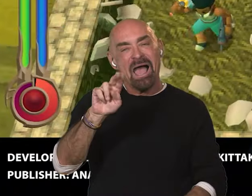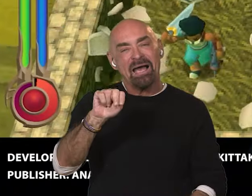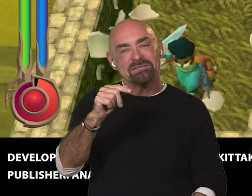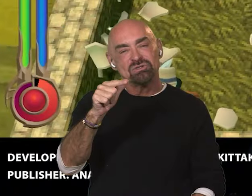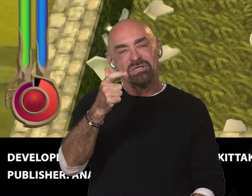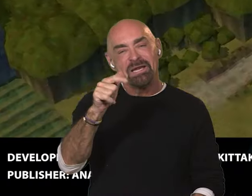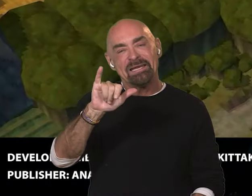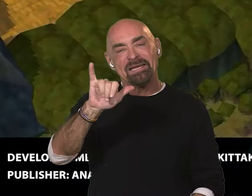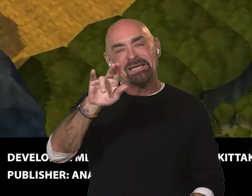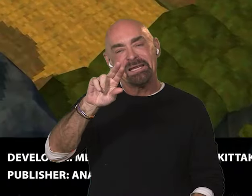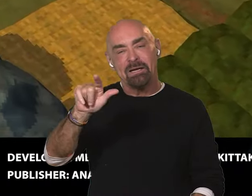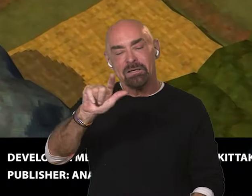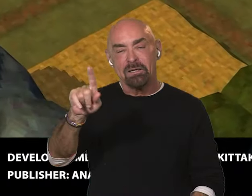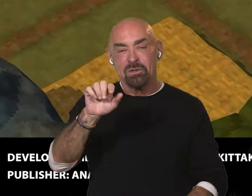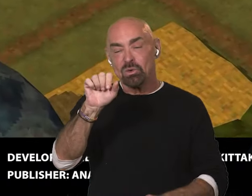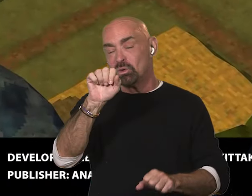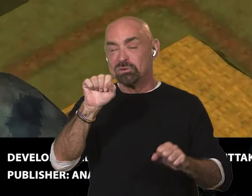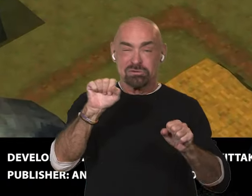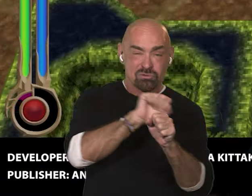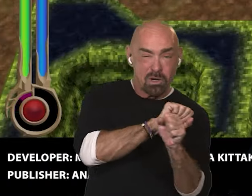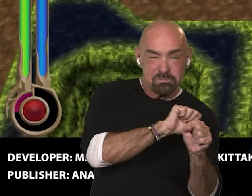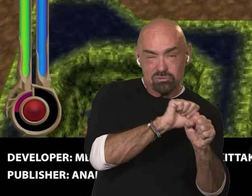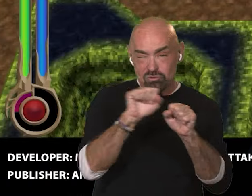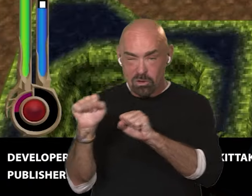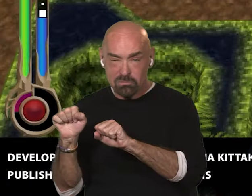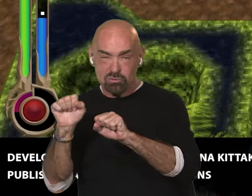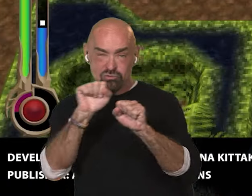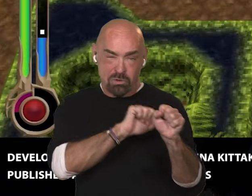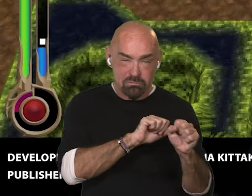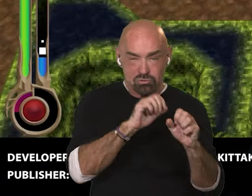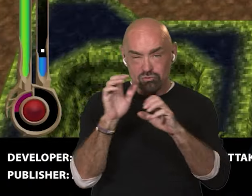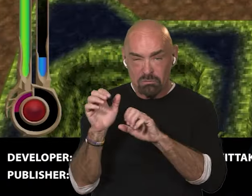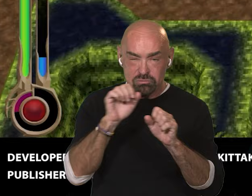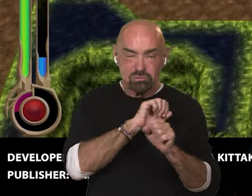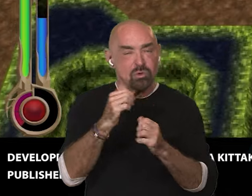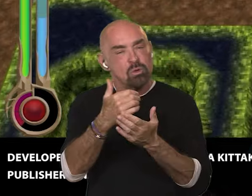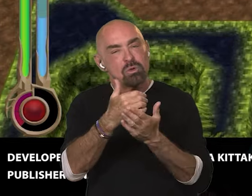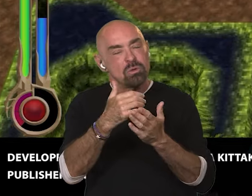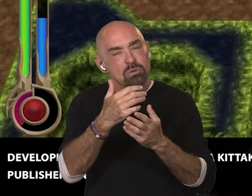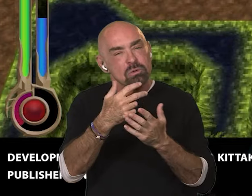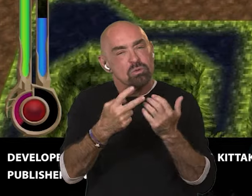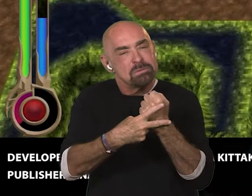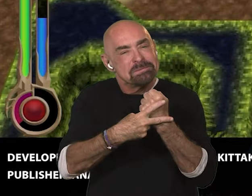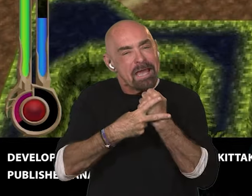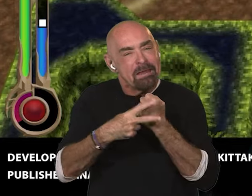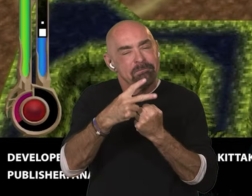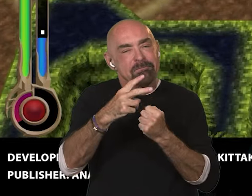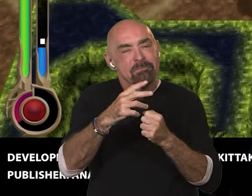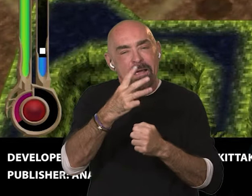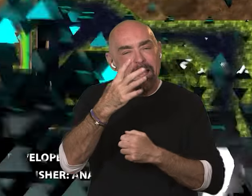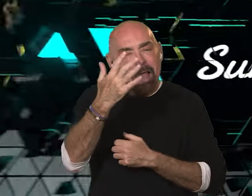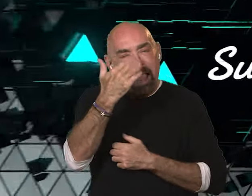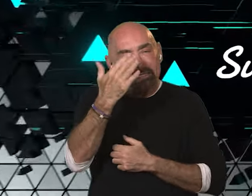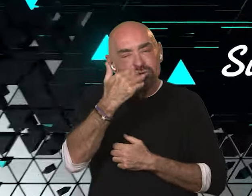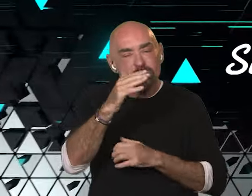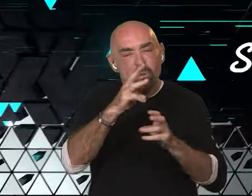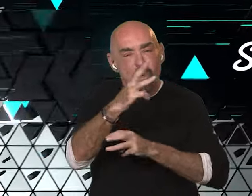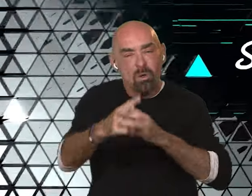Next up is Angeline Era, a non-linear adventure game where you dodge traps and bump slash enemies to save an ancient world.